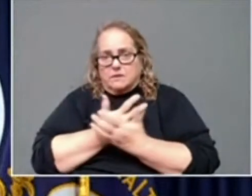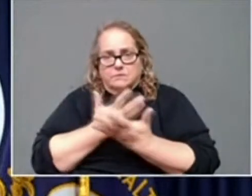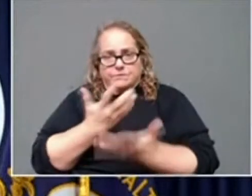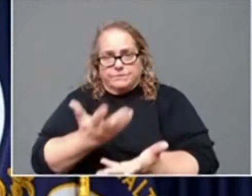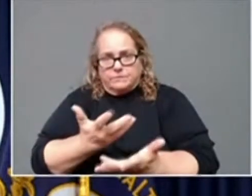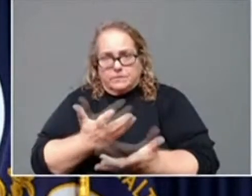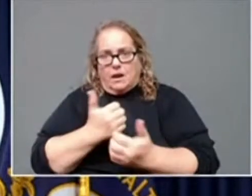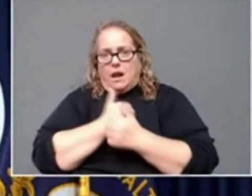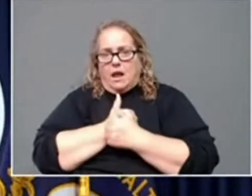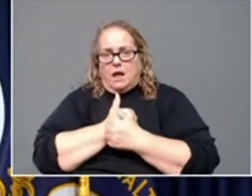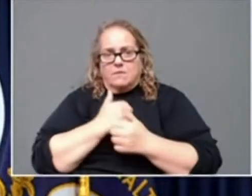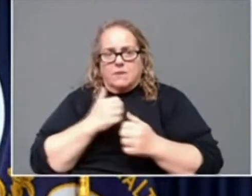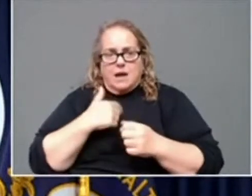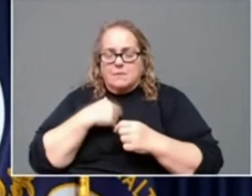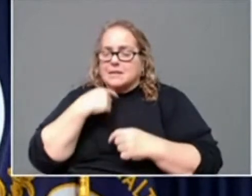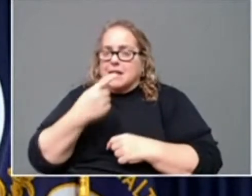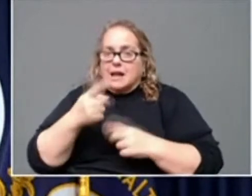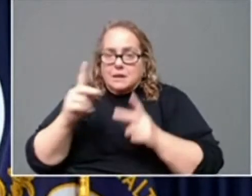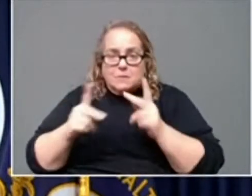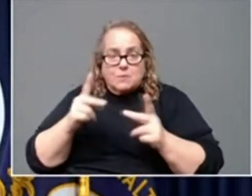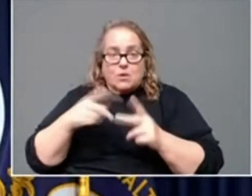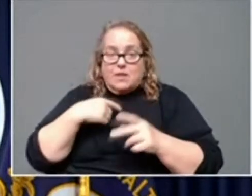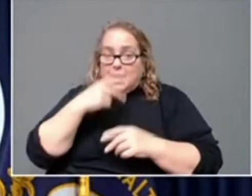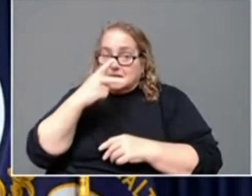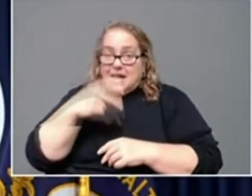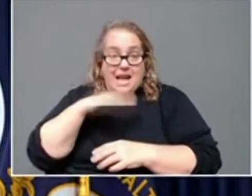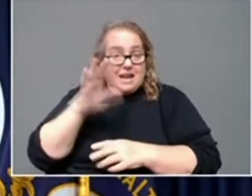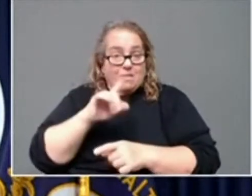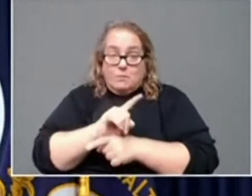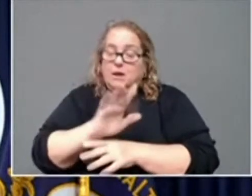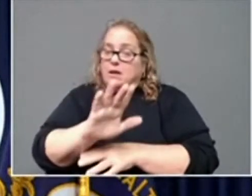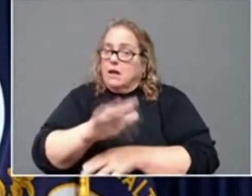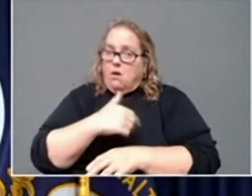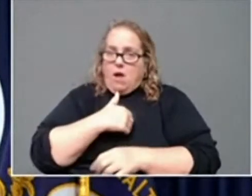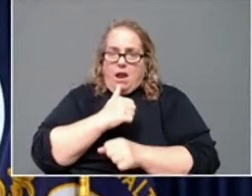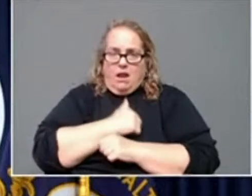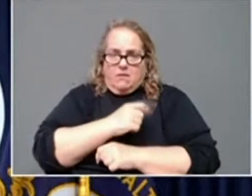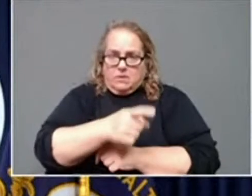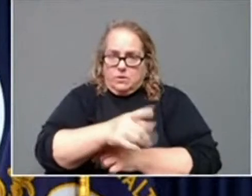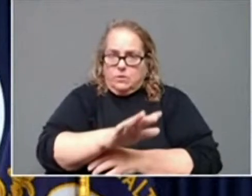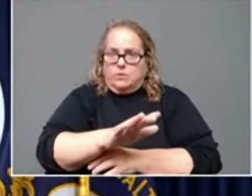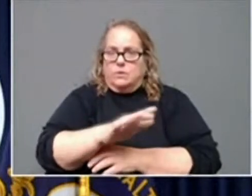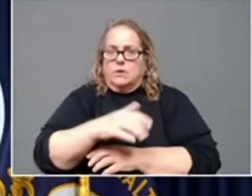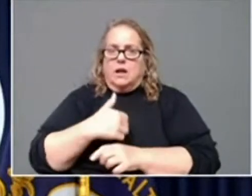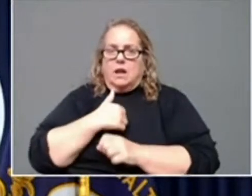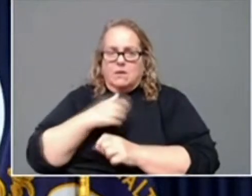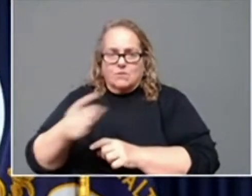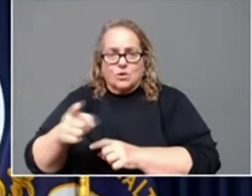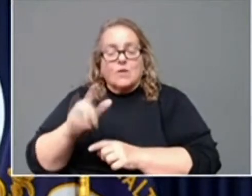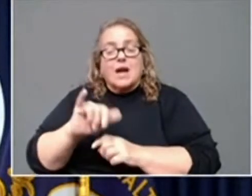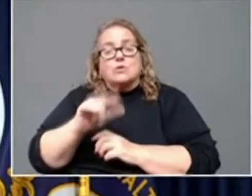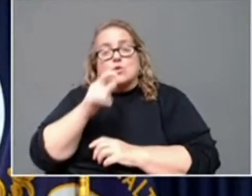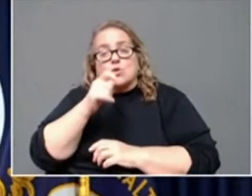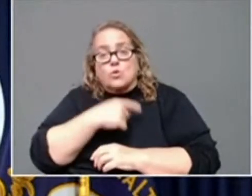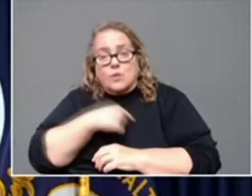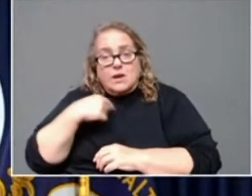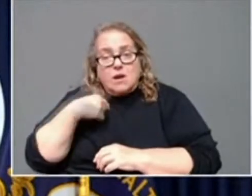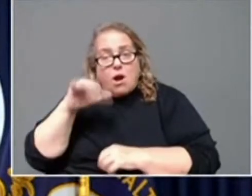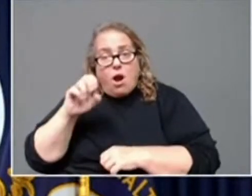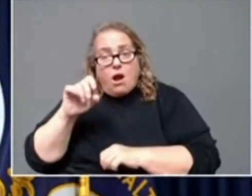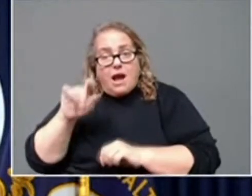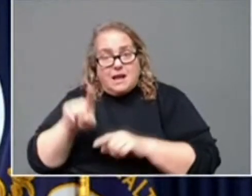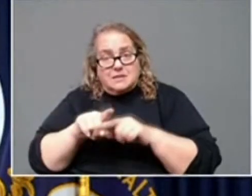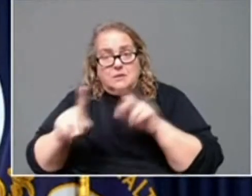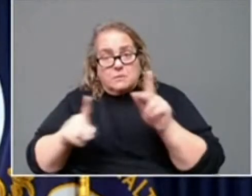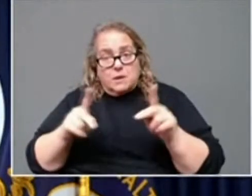I've been telling people that I see that I've never met that I love them, and that's who we are as people. And I think